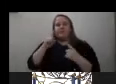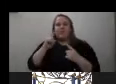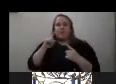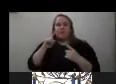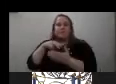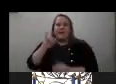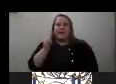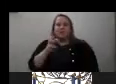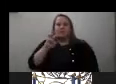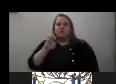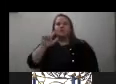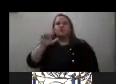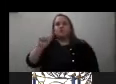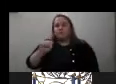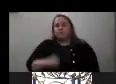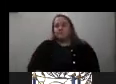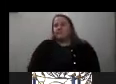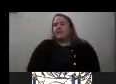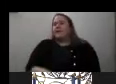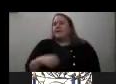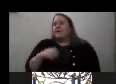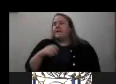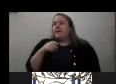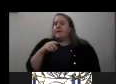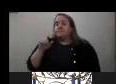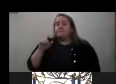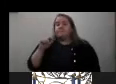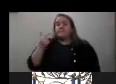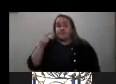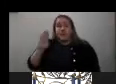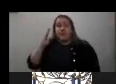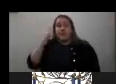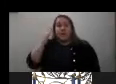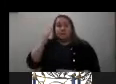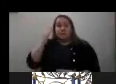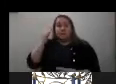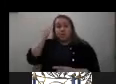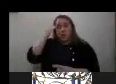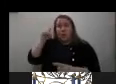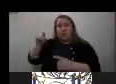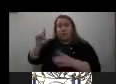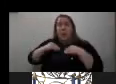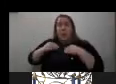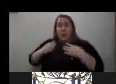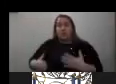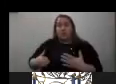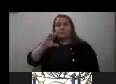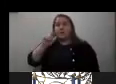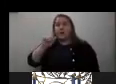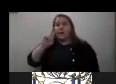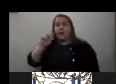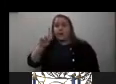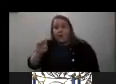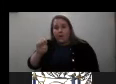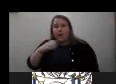in the 1960s. He knew the owners of the store, Claude and Pierre Arpels. They